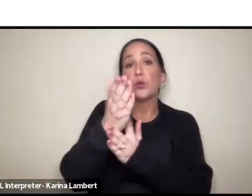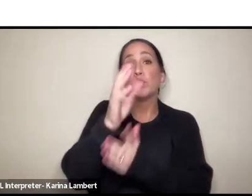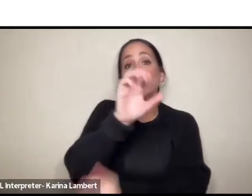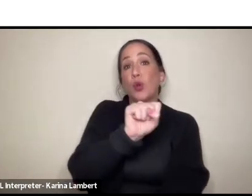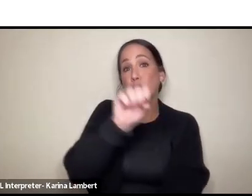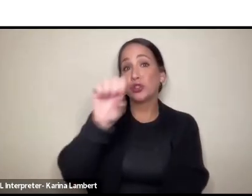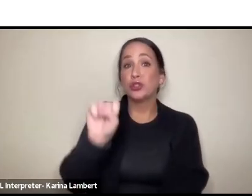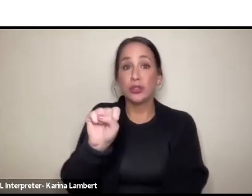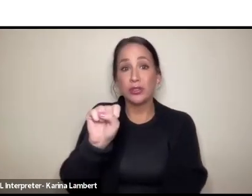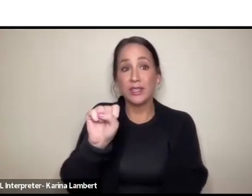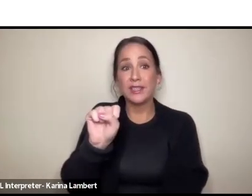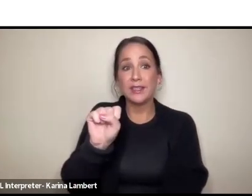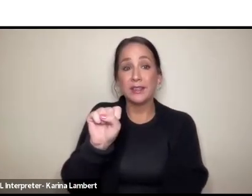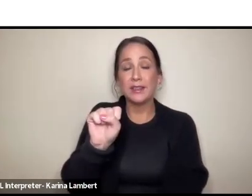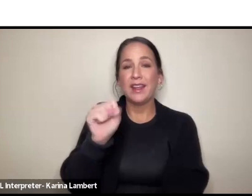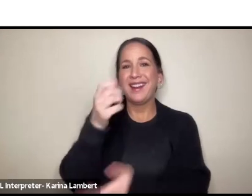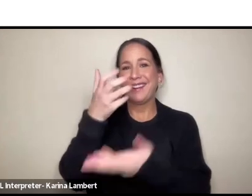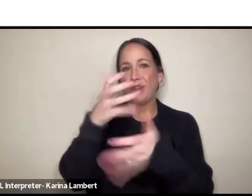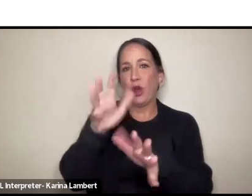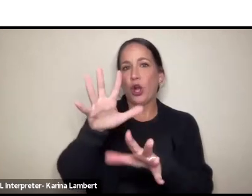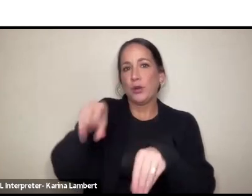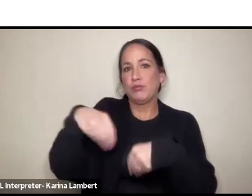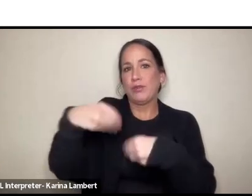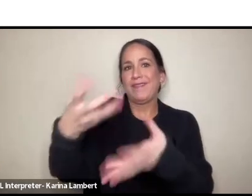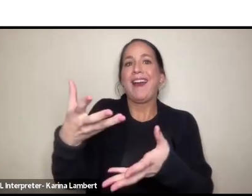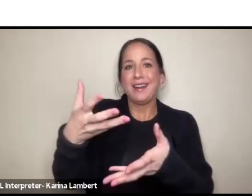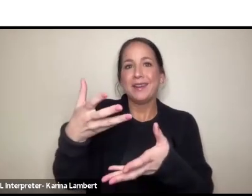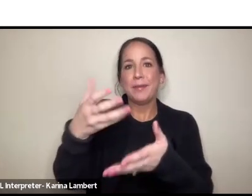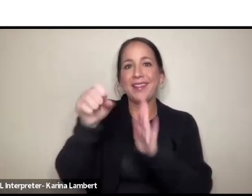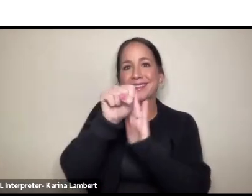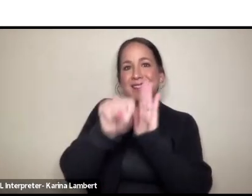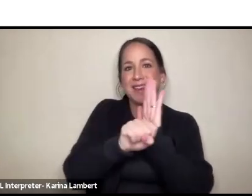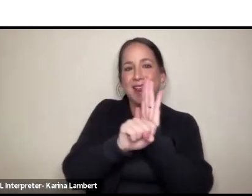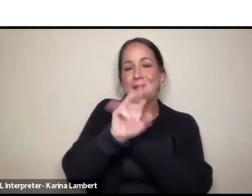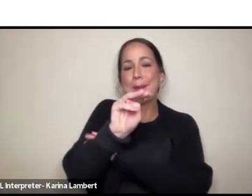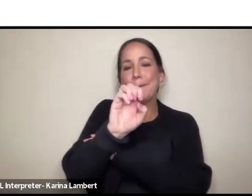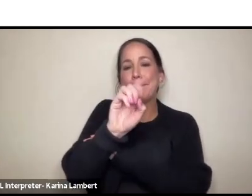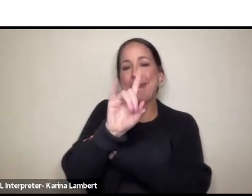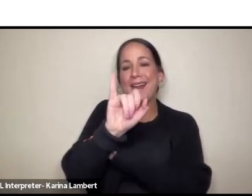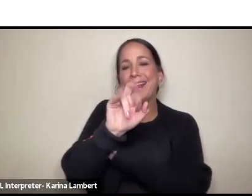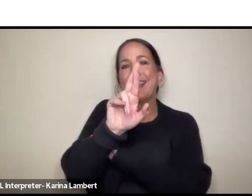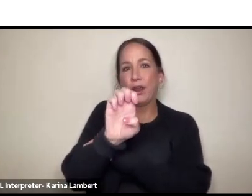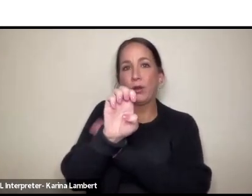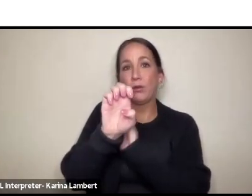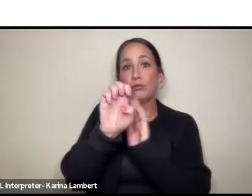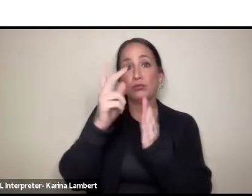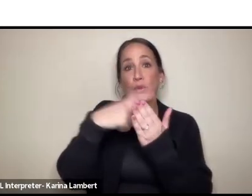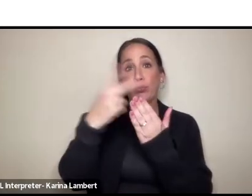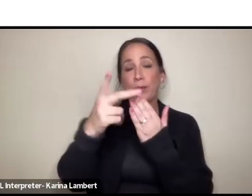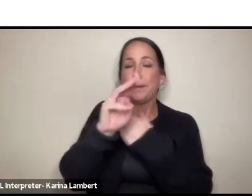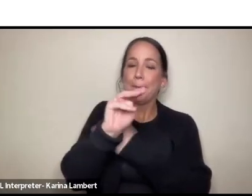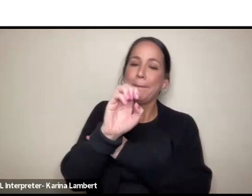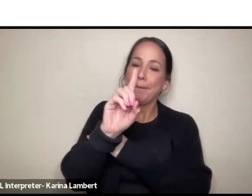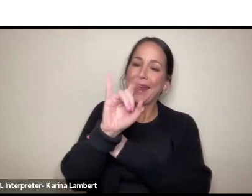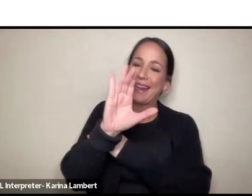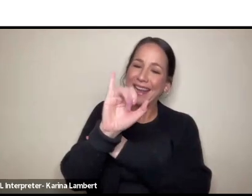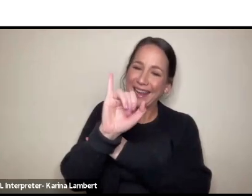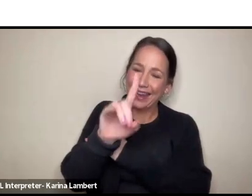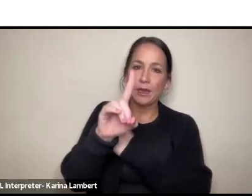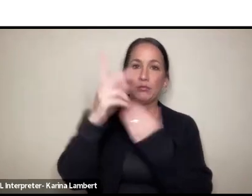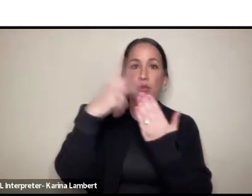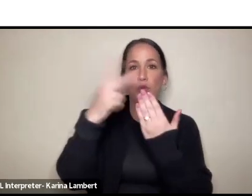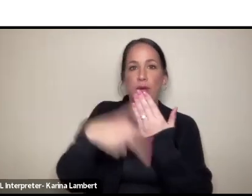and it's been provided by the state Medicaid program, so that the only thing you need